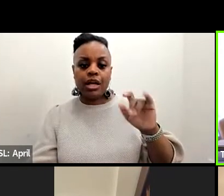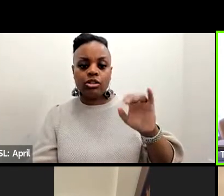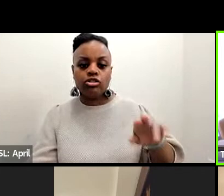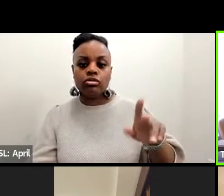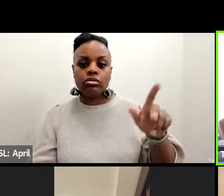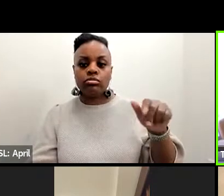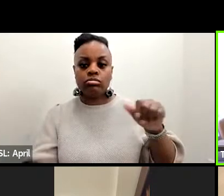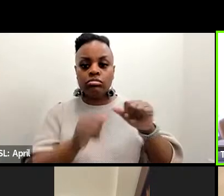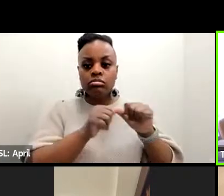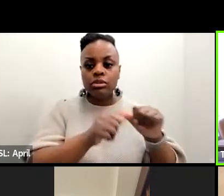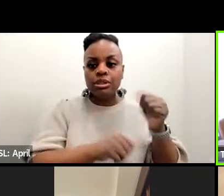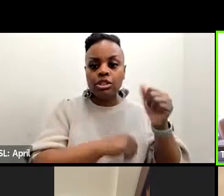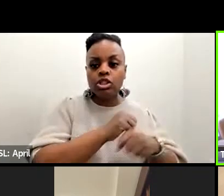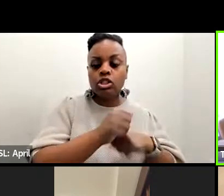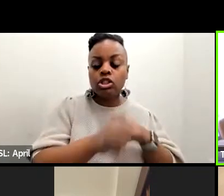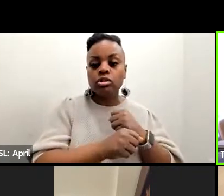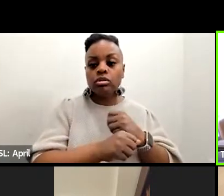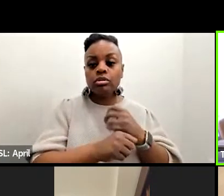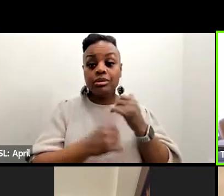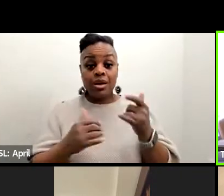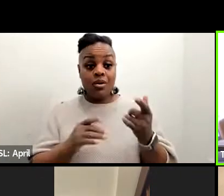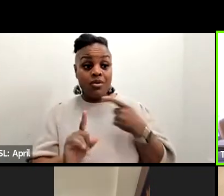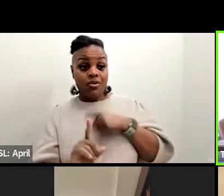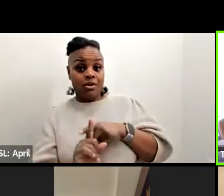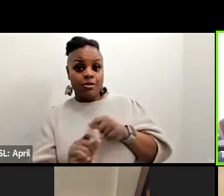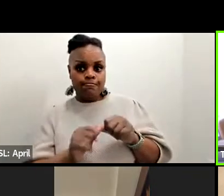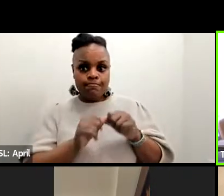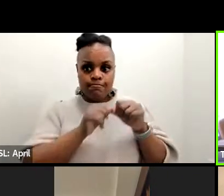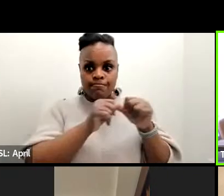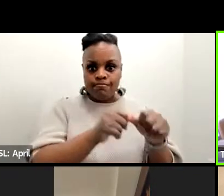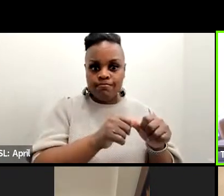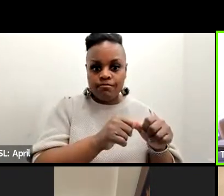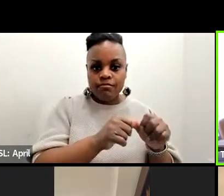it possible to eventually